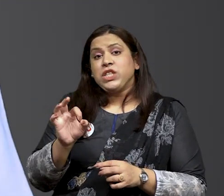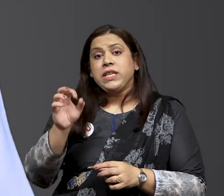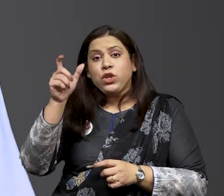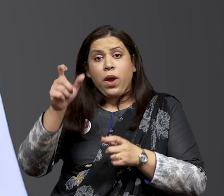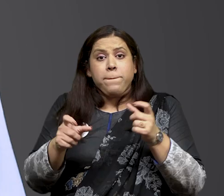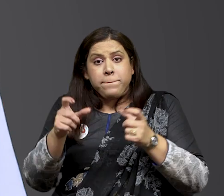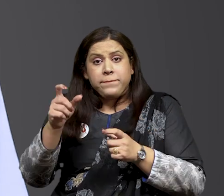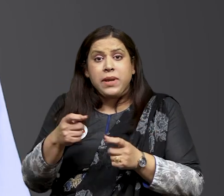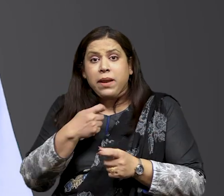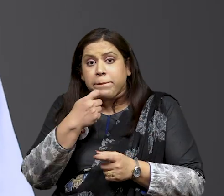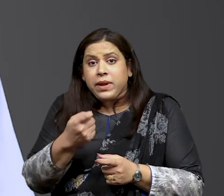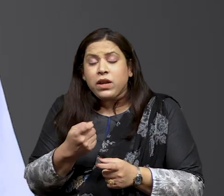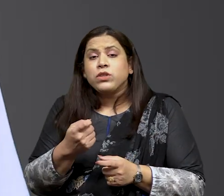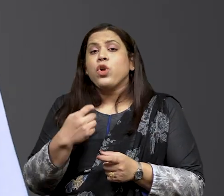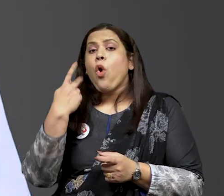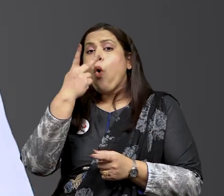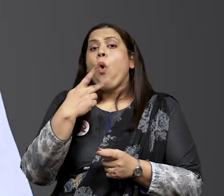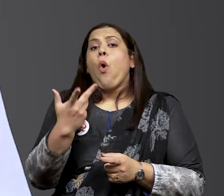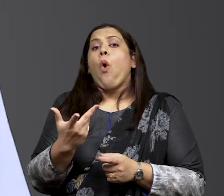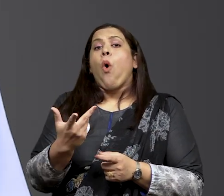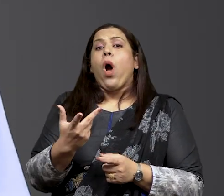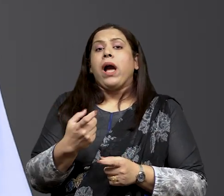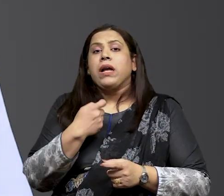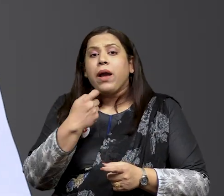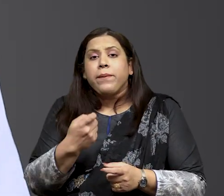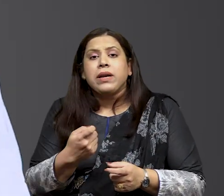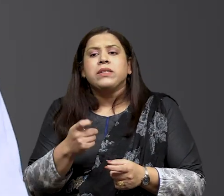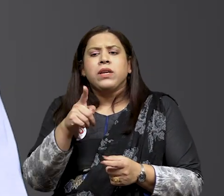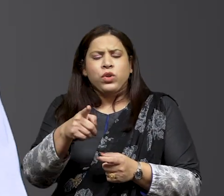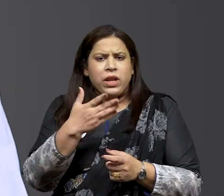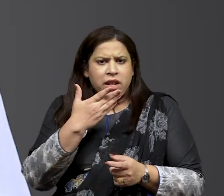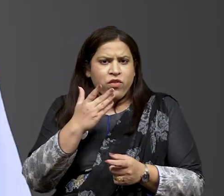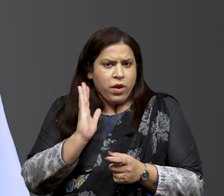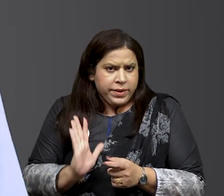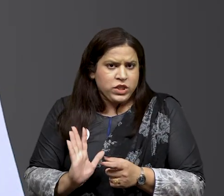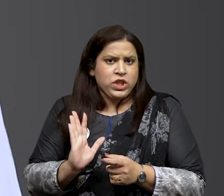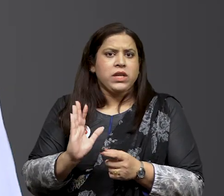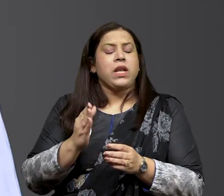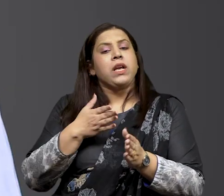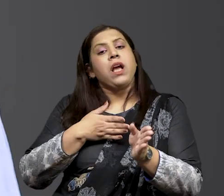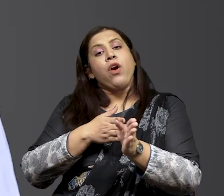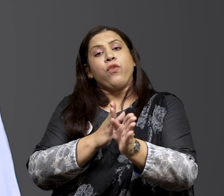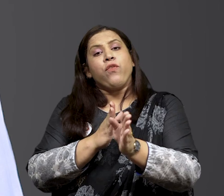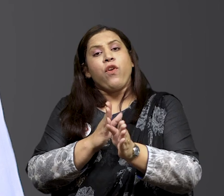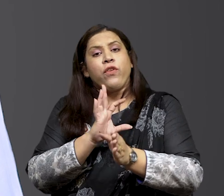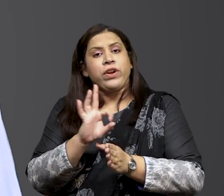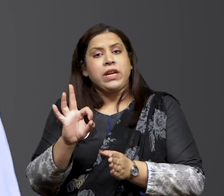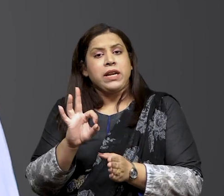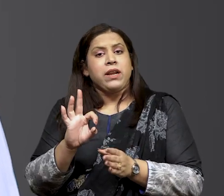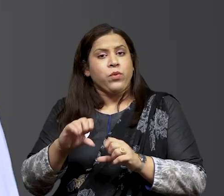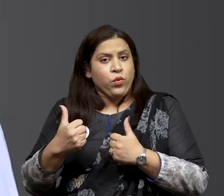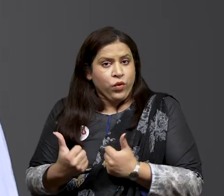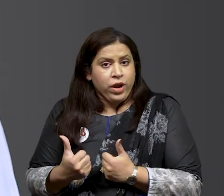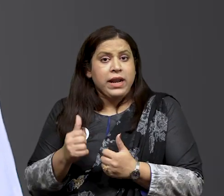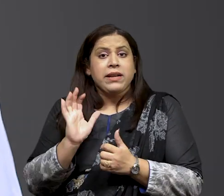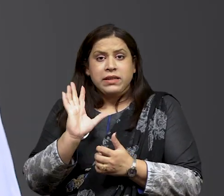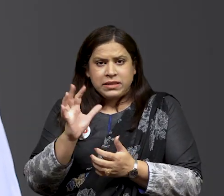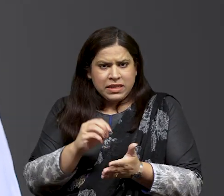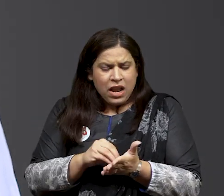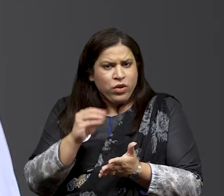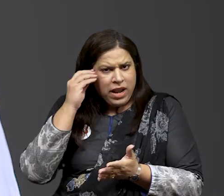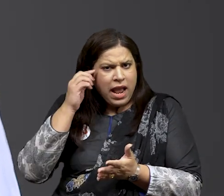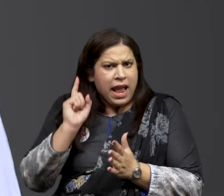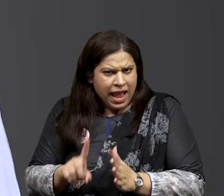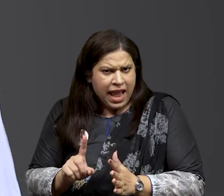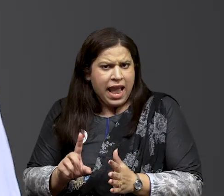people who have a privileged background, in that we're getting a good education, to then come forward and to use that education in a manner that we're